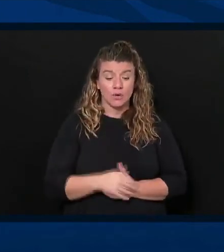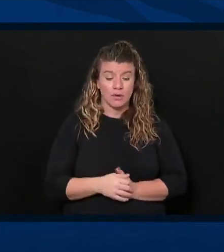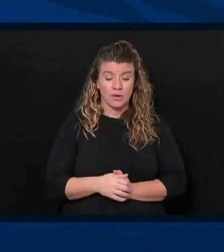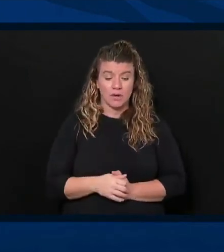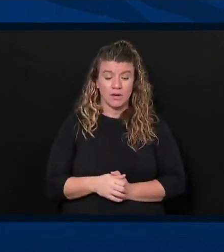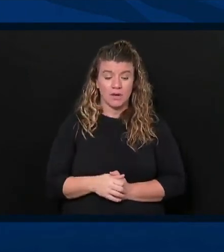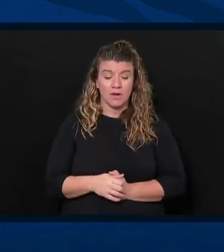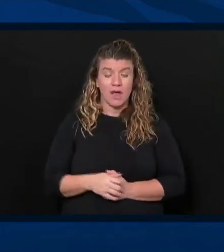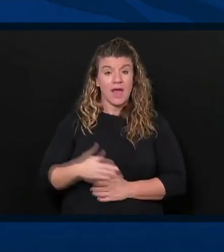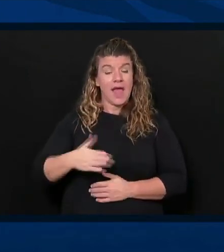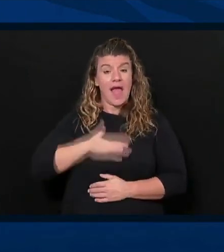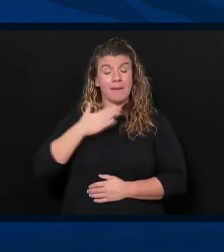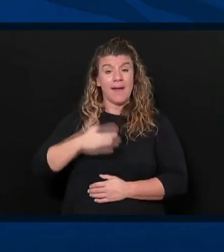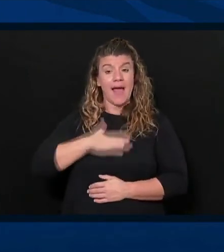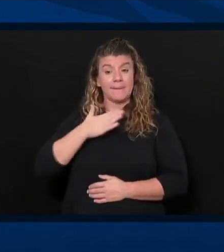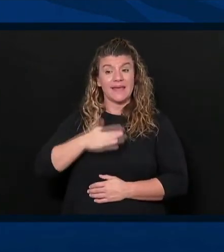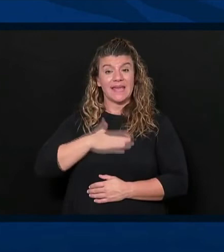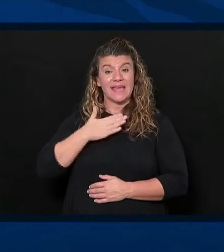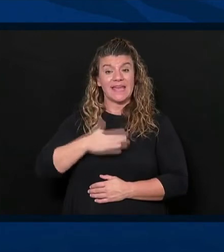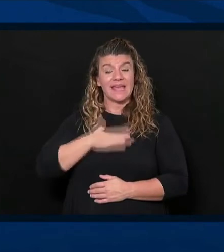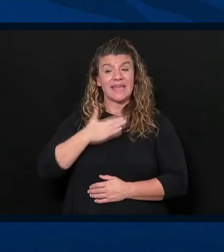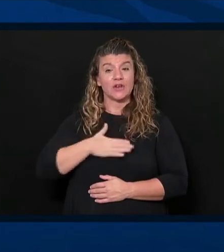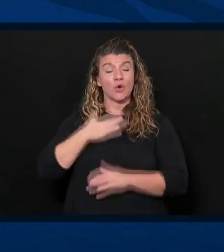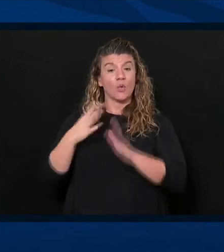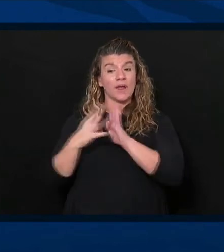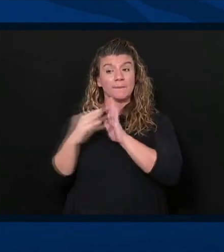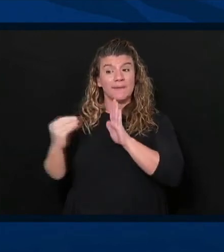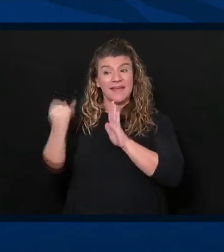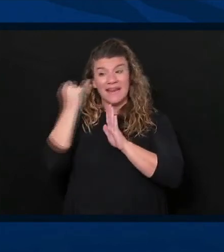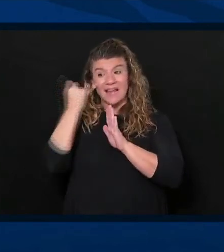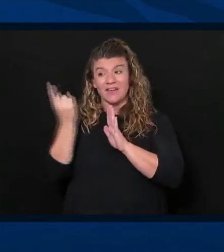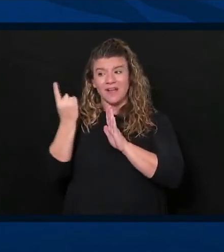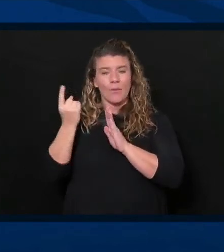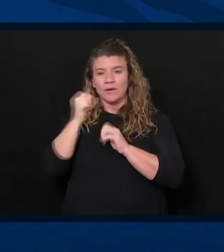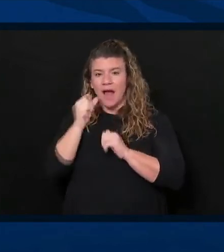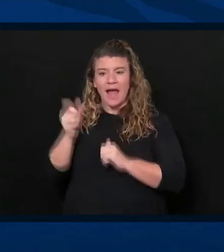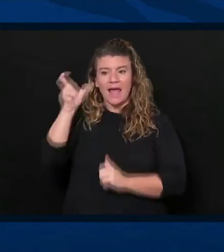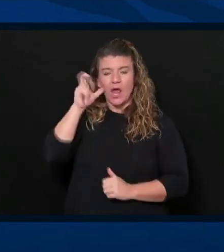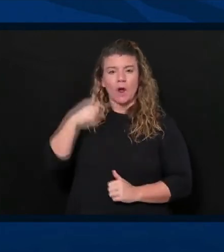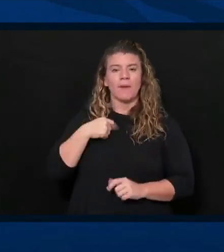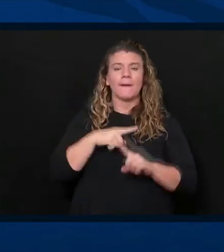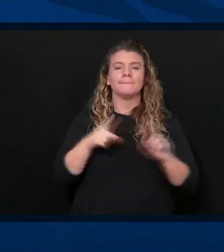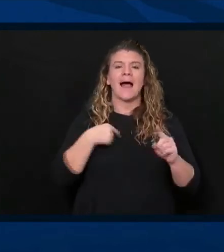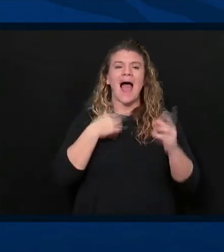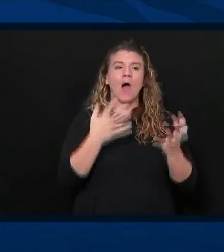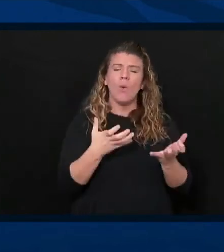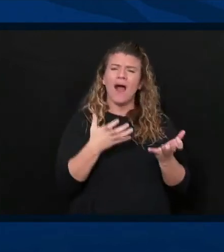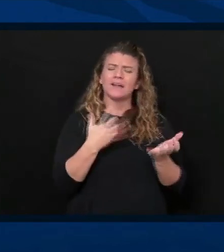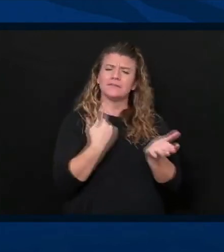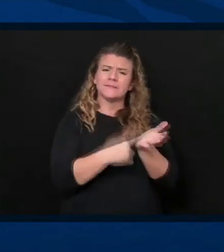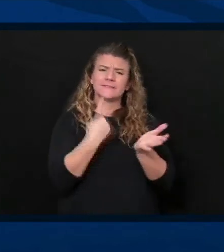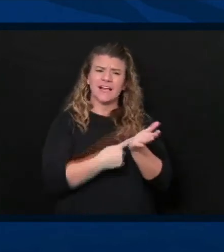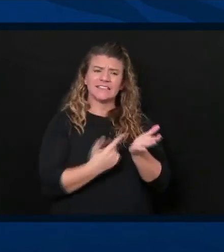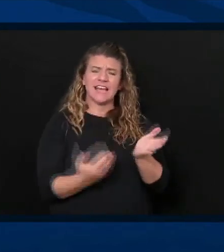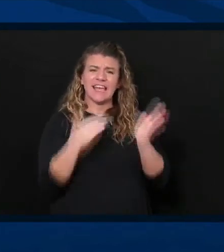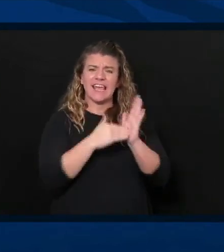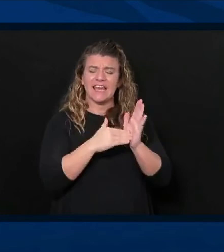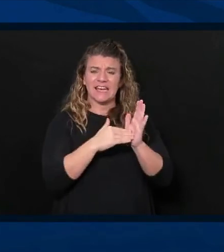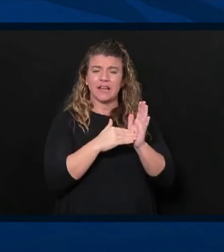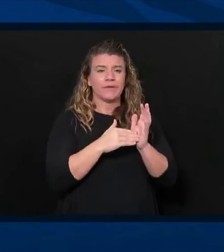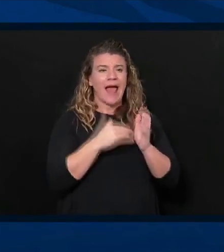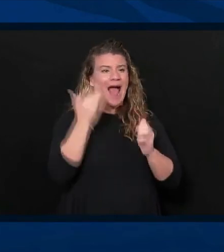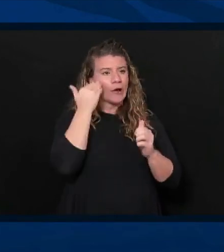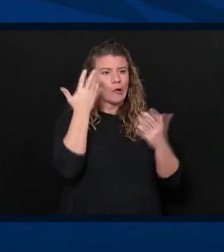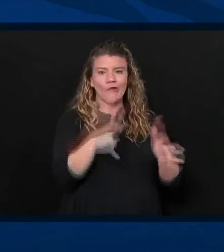am happy to repeat my question, but I want to touch on a lot of stuff that we've already talked today. We've been breaking records for